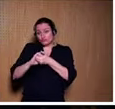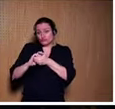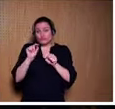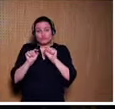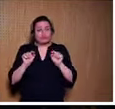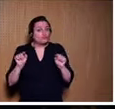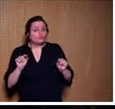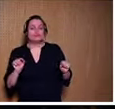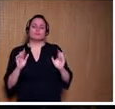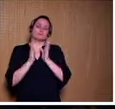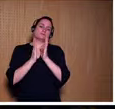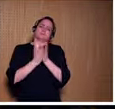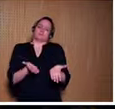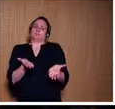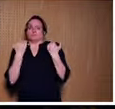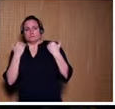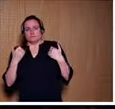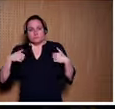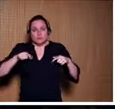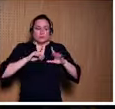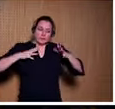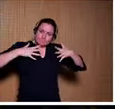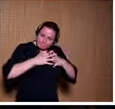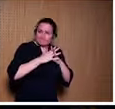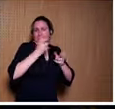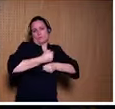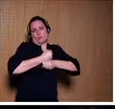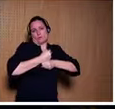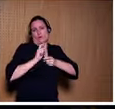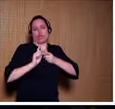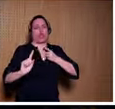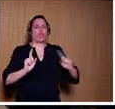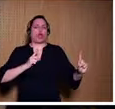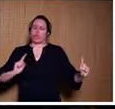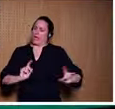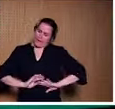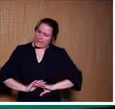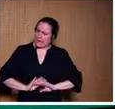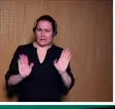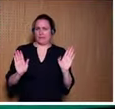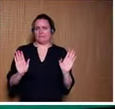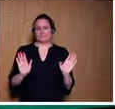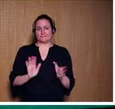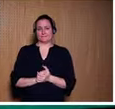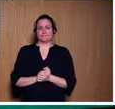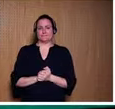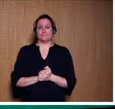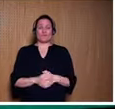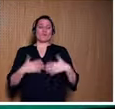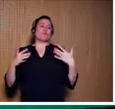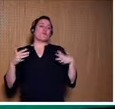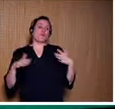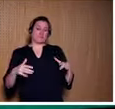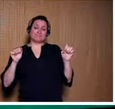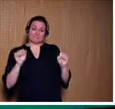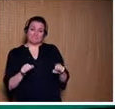build bridges across what divides us. Thank you. Let's be challenged, let's unite, and let's stand